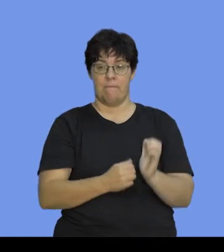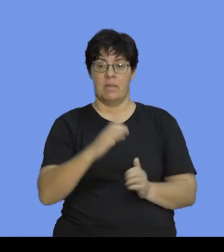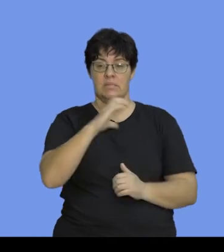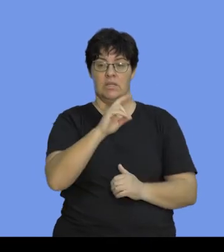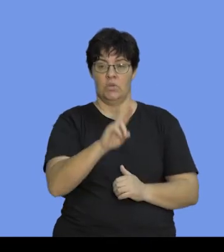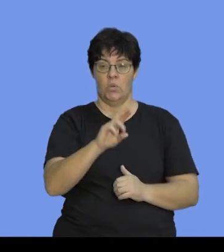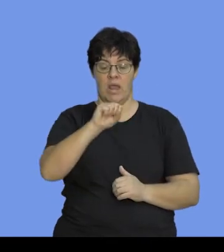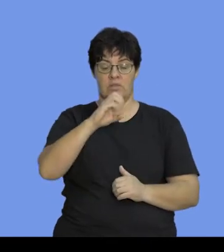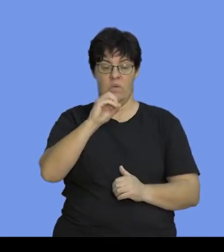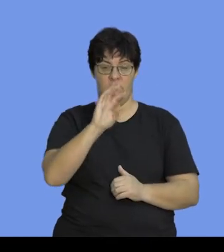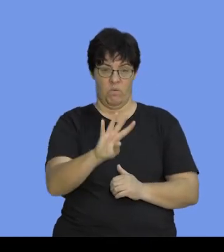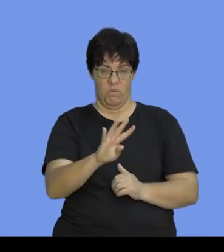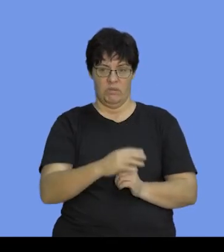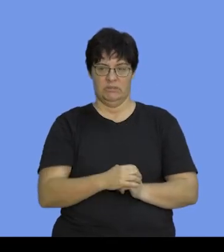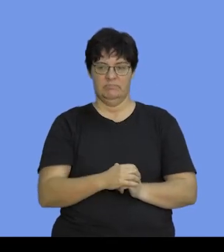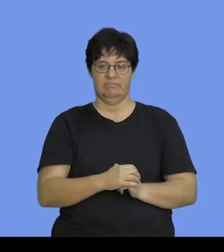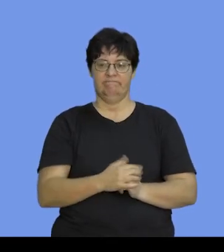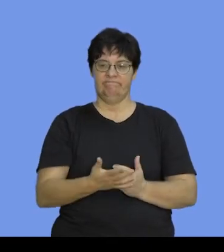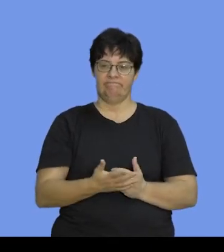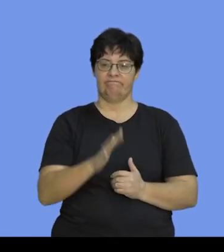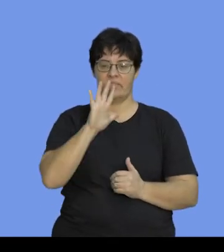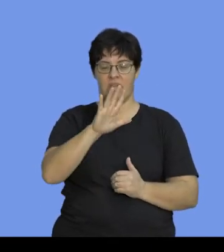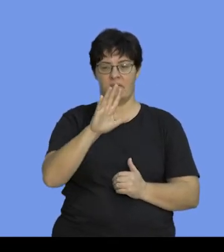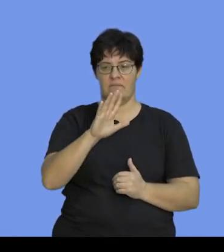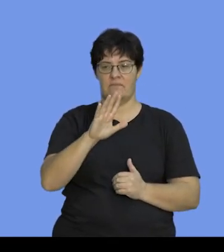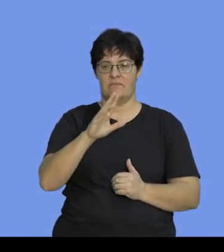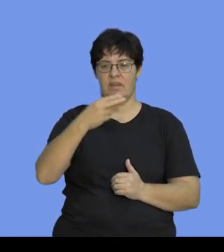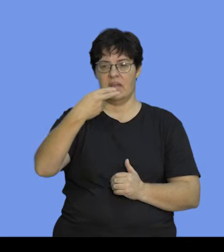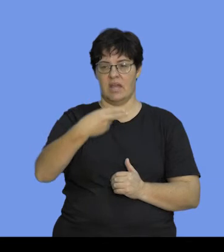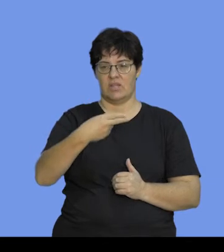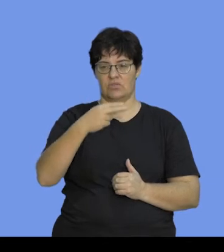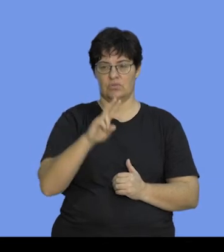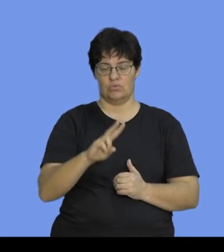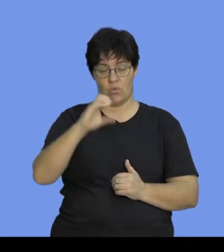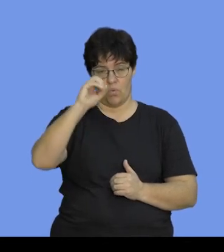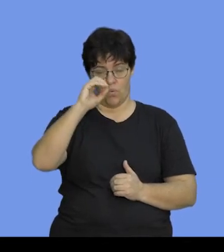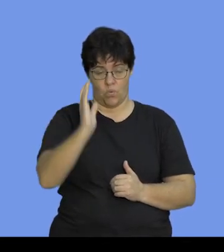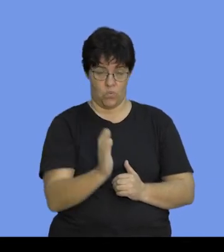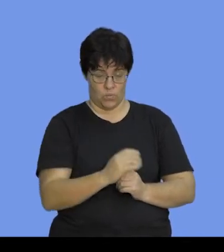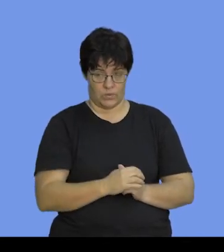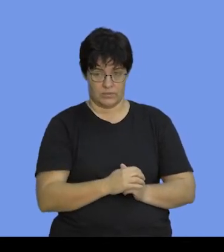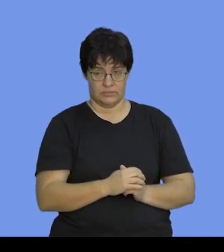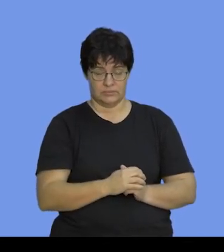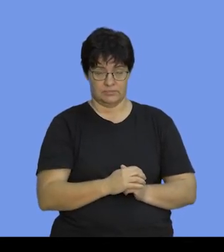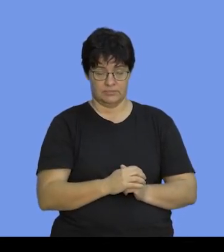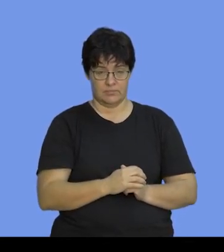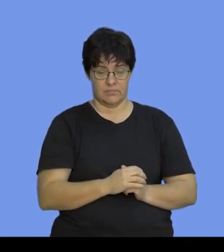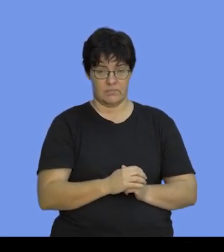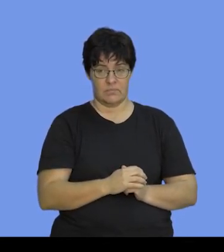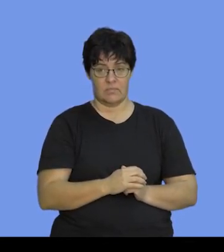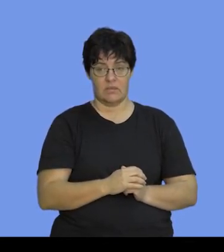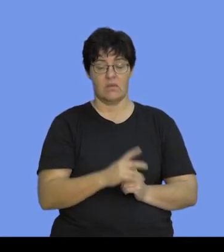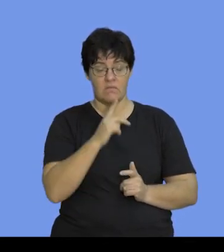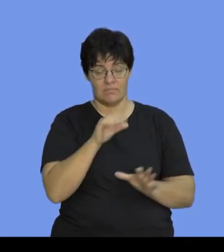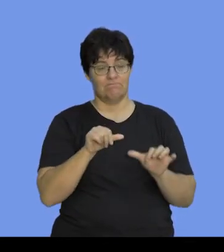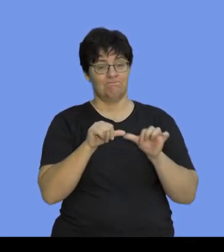CuSO4, and then 5 moles of water of crystallization. So this is the water of crystallization. So